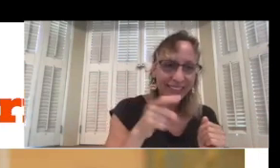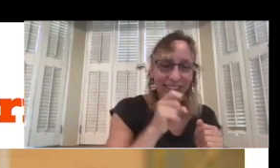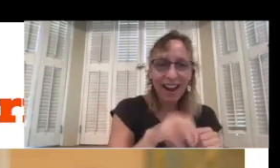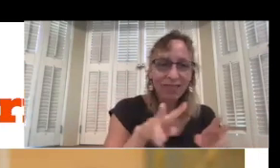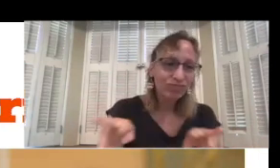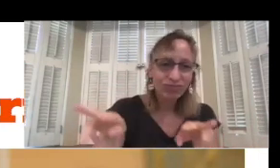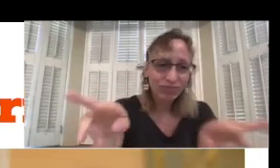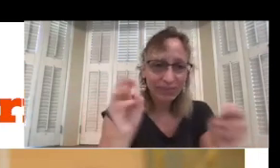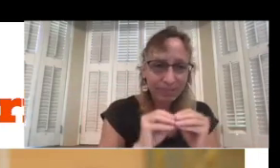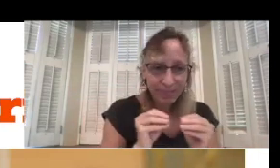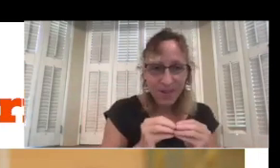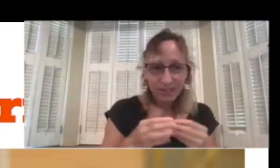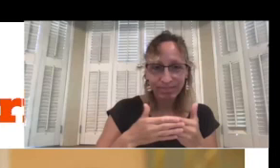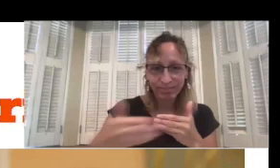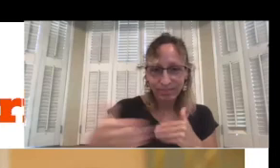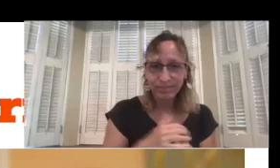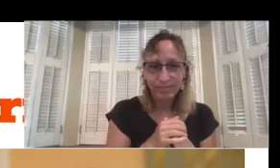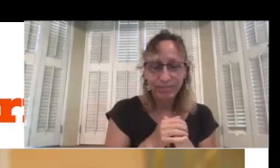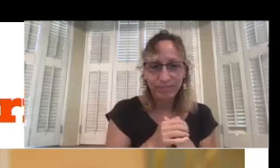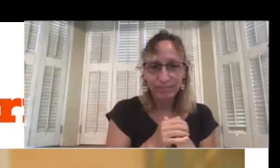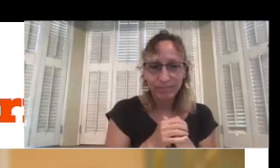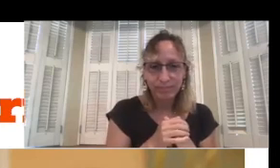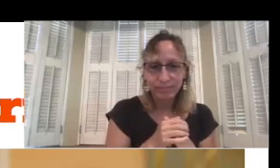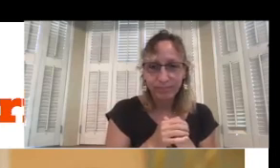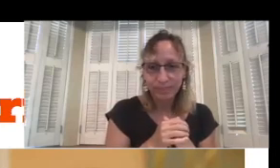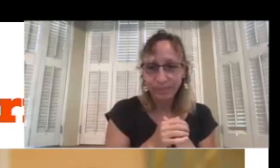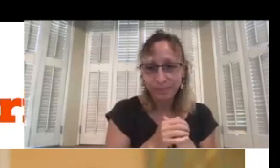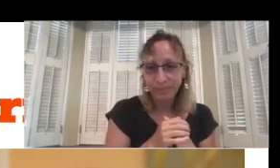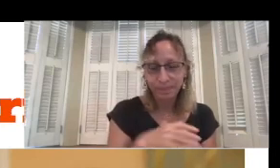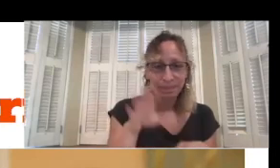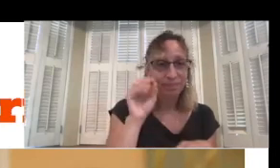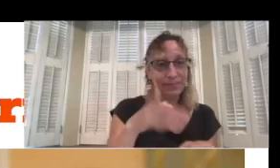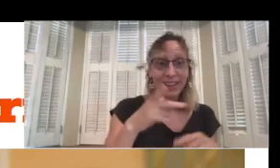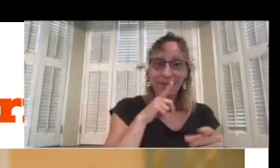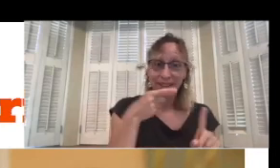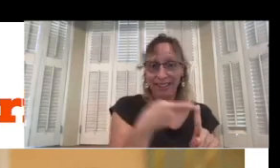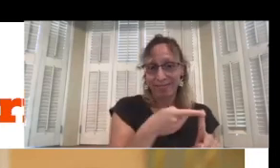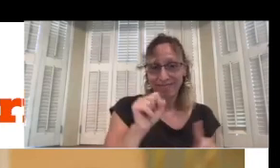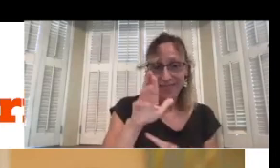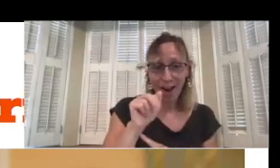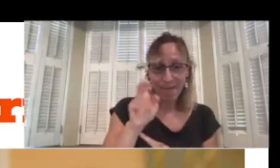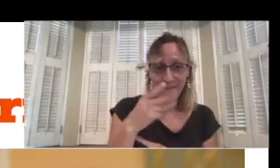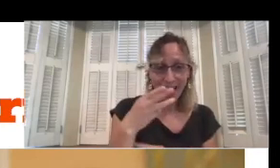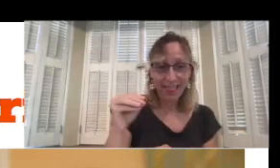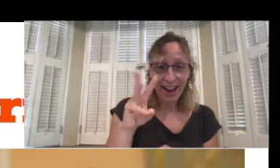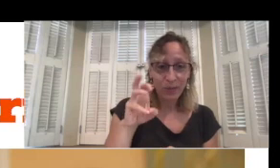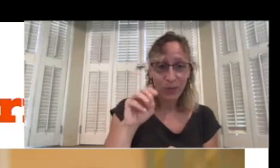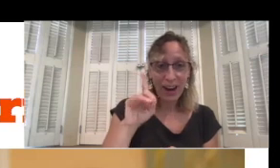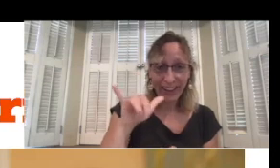Sarah Beth will be sending that out with the links, and so feel free to explore on your own after this webinar.